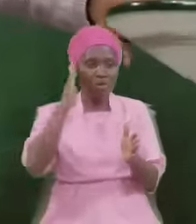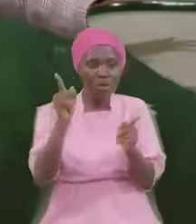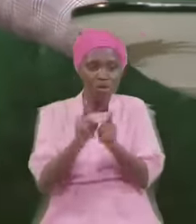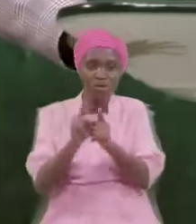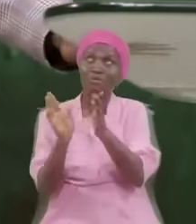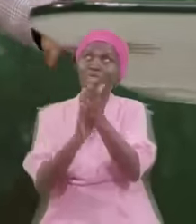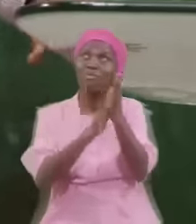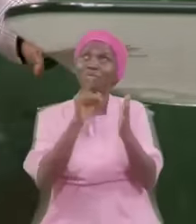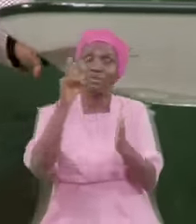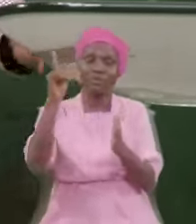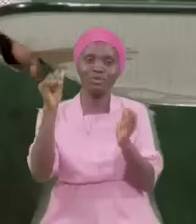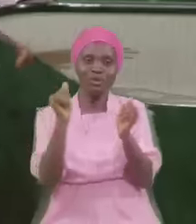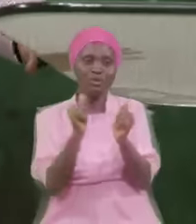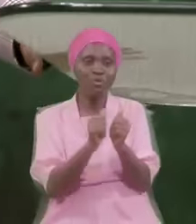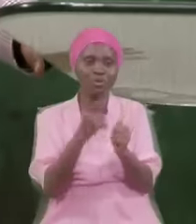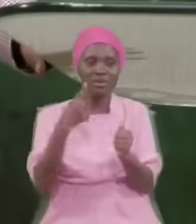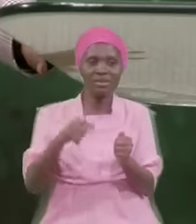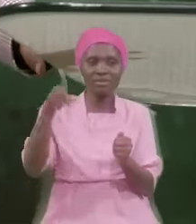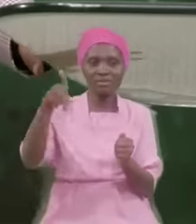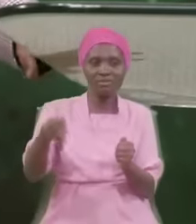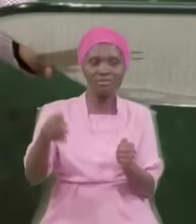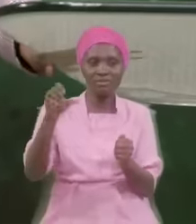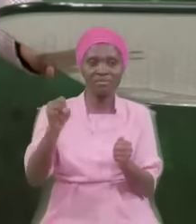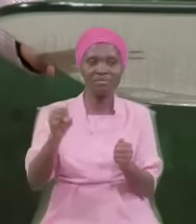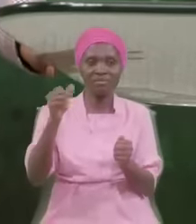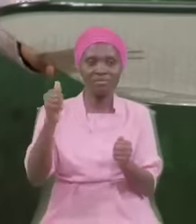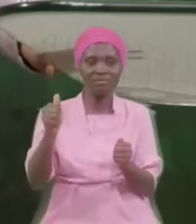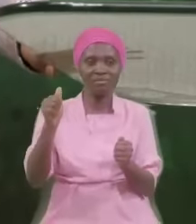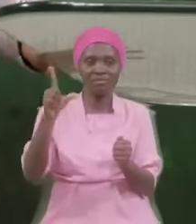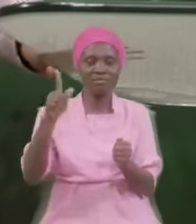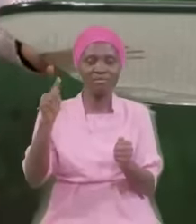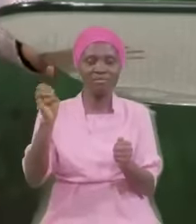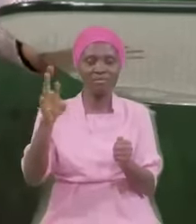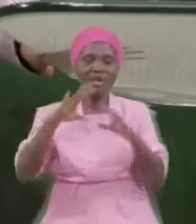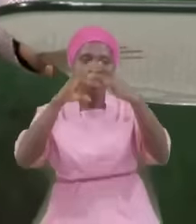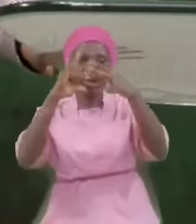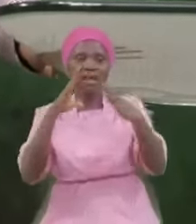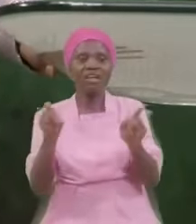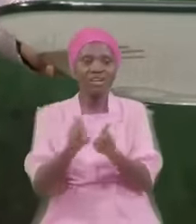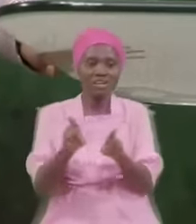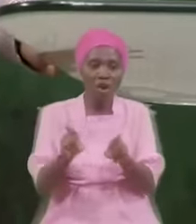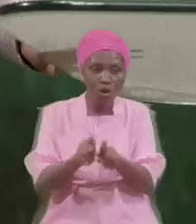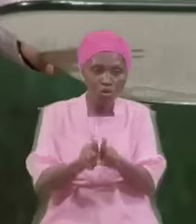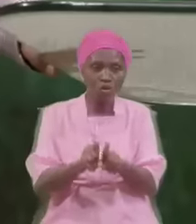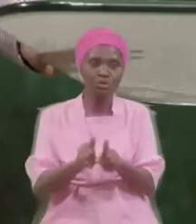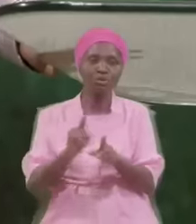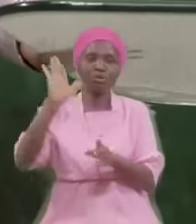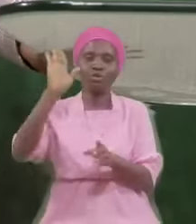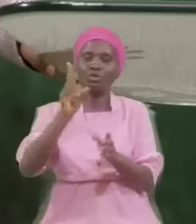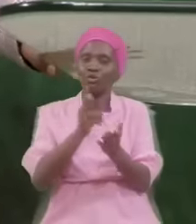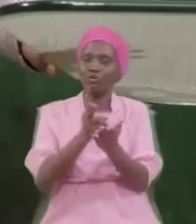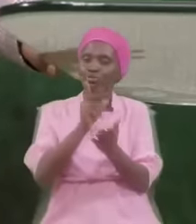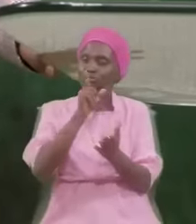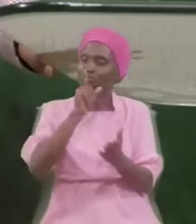with the psaltery. Even thy truth, O my God, unto thee will I